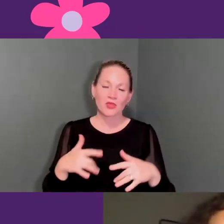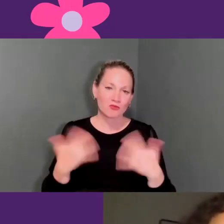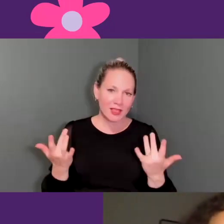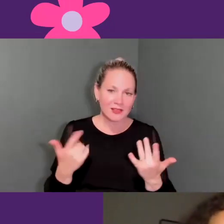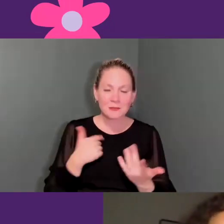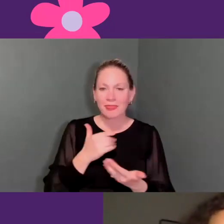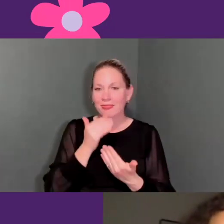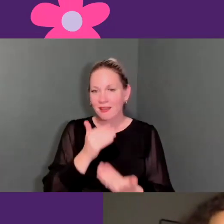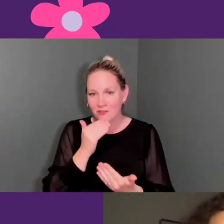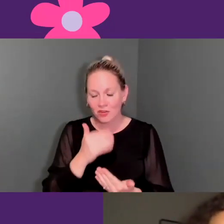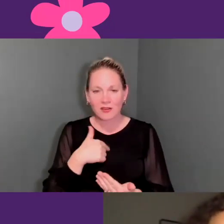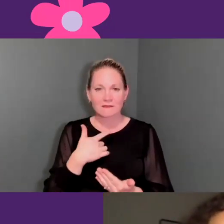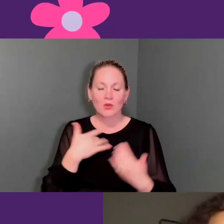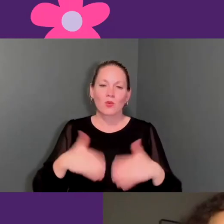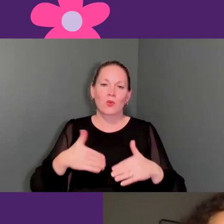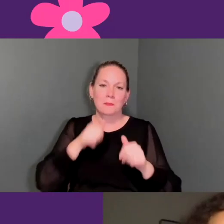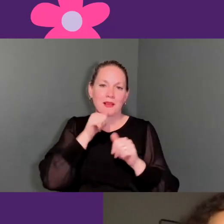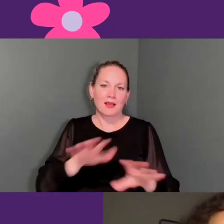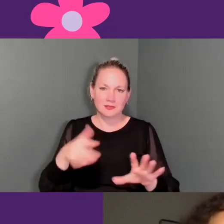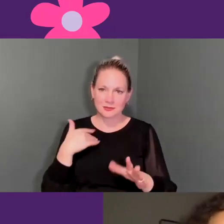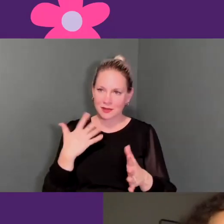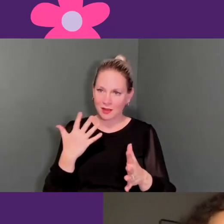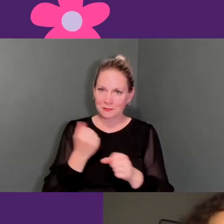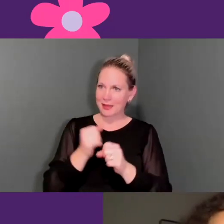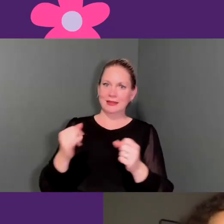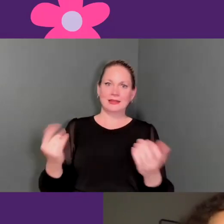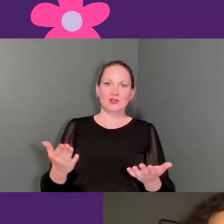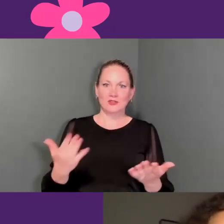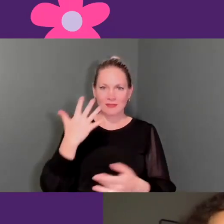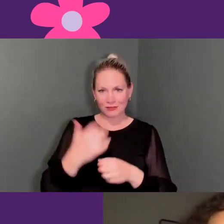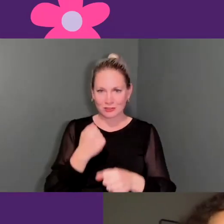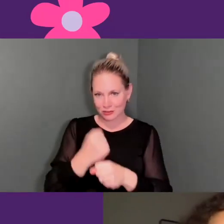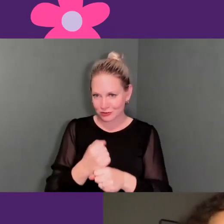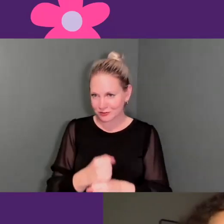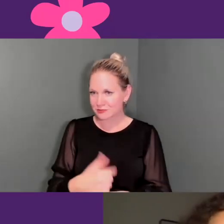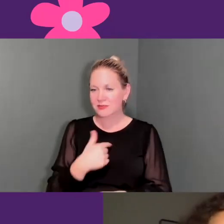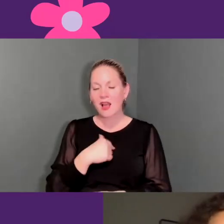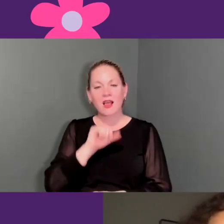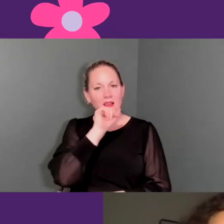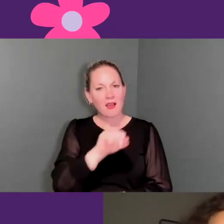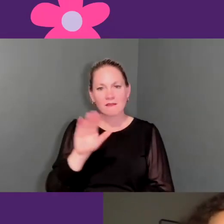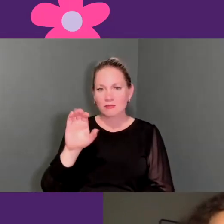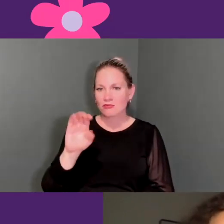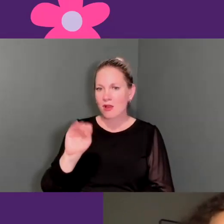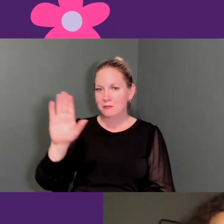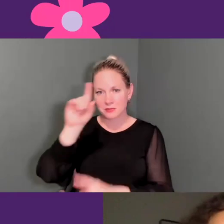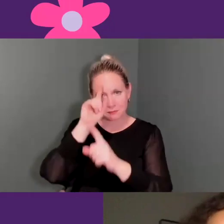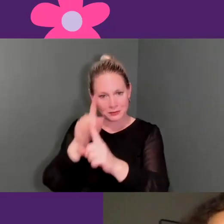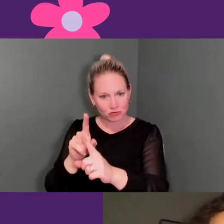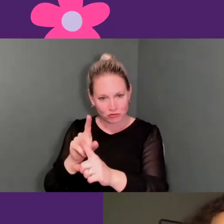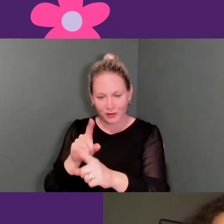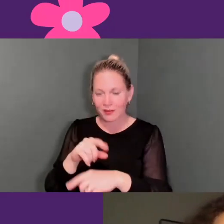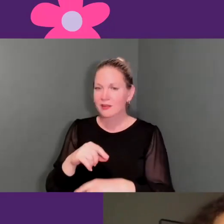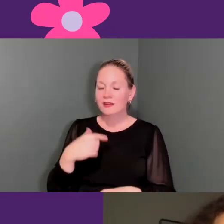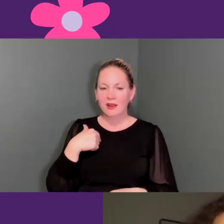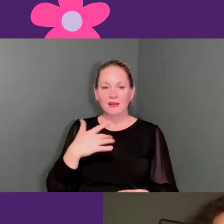feel incredibly blessed to reach that milestone. I love the mission of the BREM Foundation. I believe that we can really